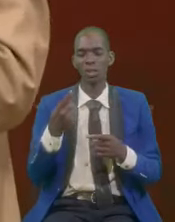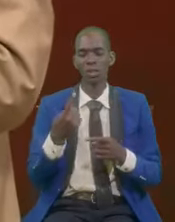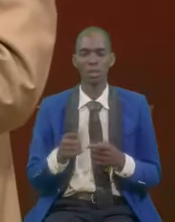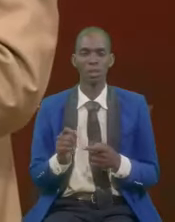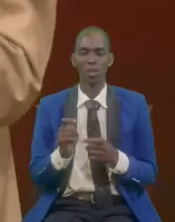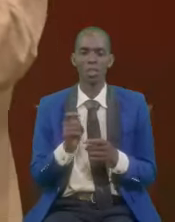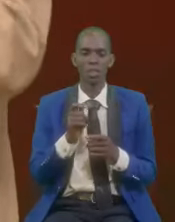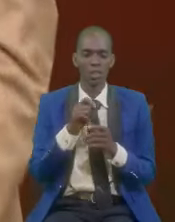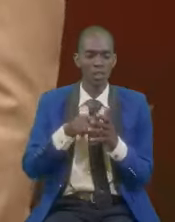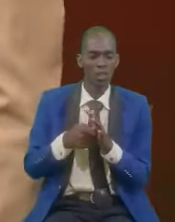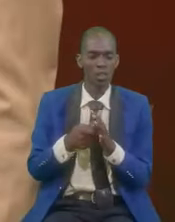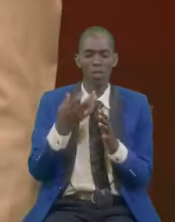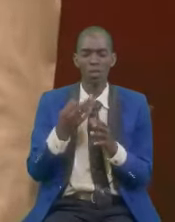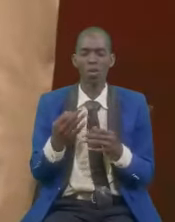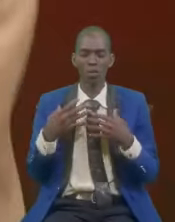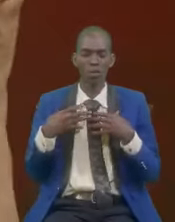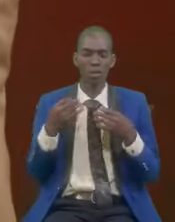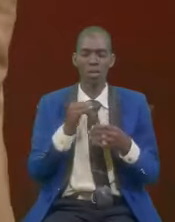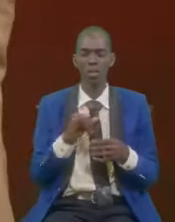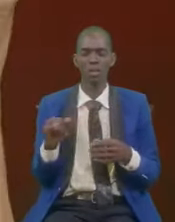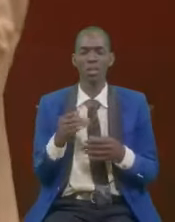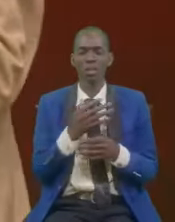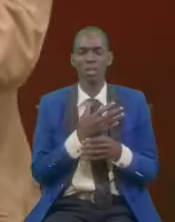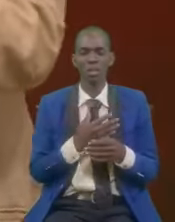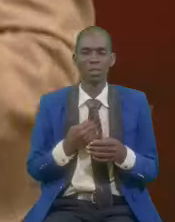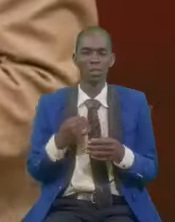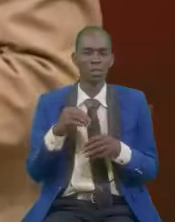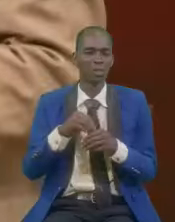of healing by the same Spirit.